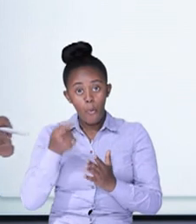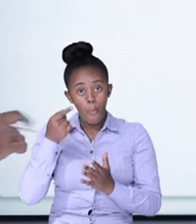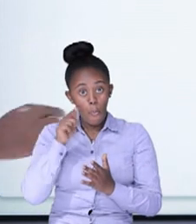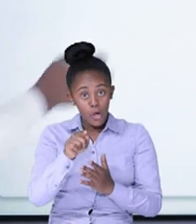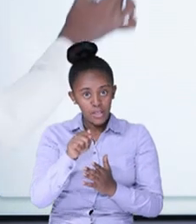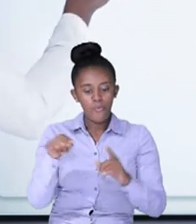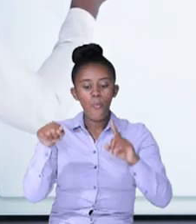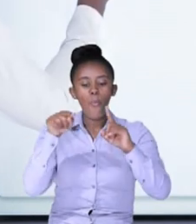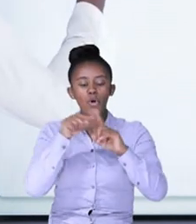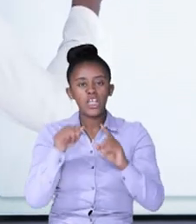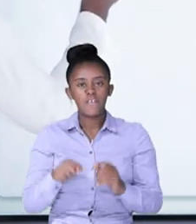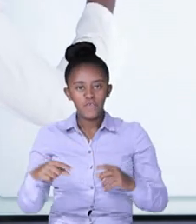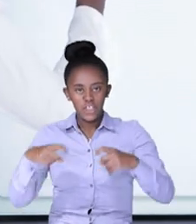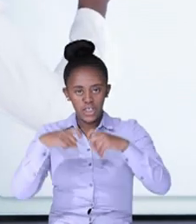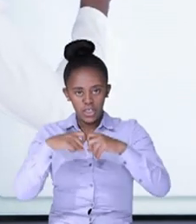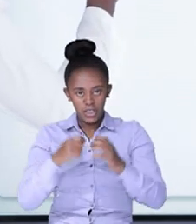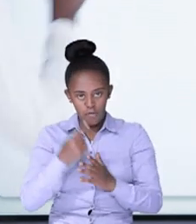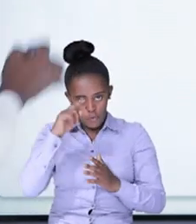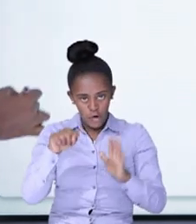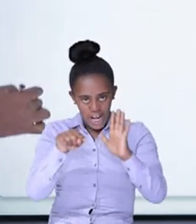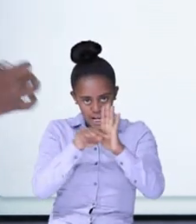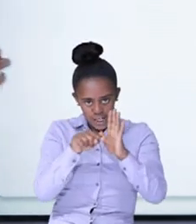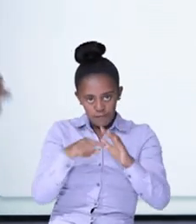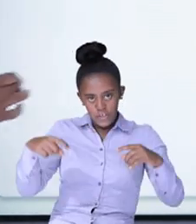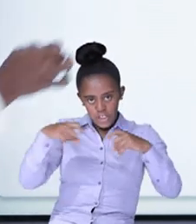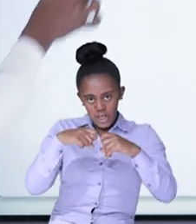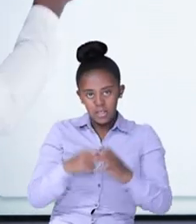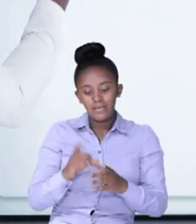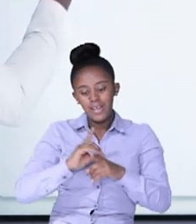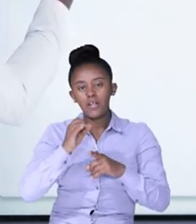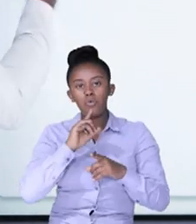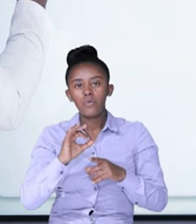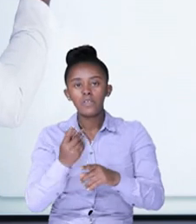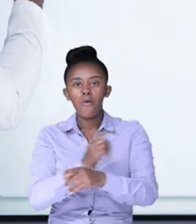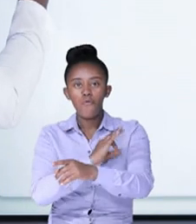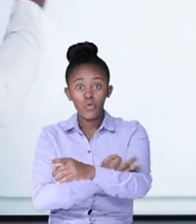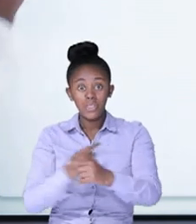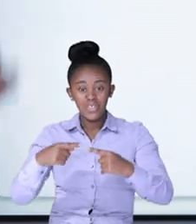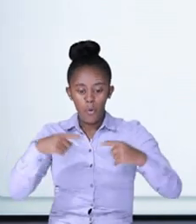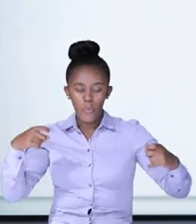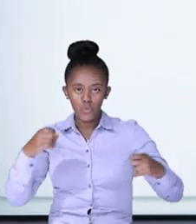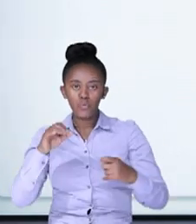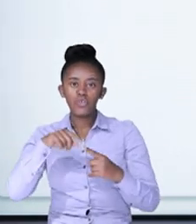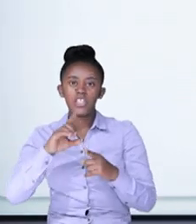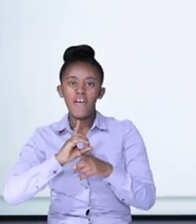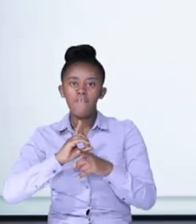positive charge. Whereas for a point negative charge, the direction of the force is opposite to the